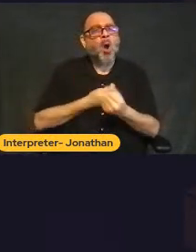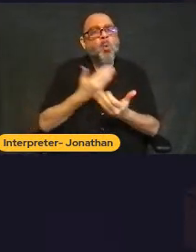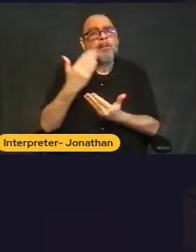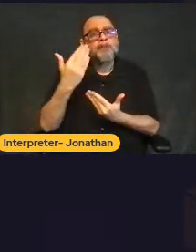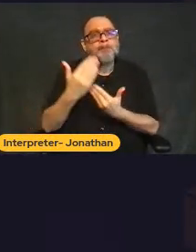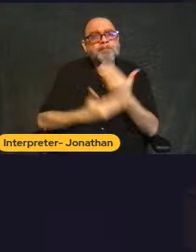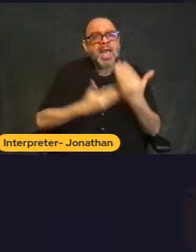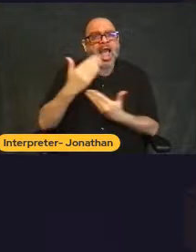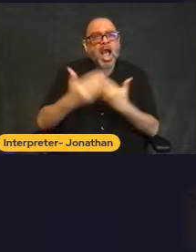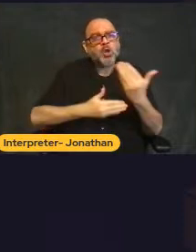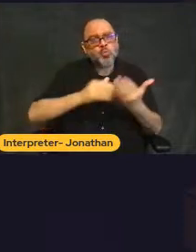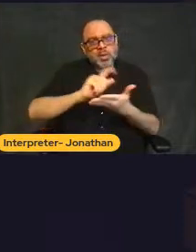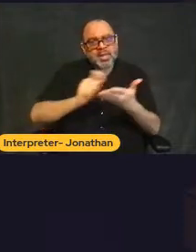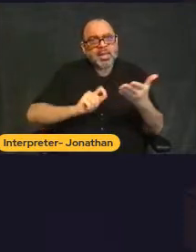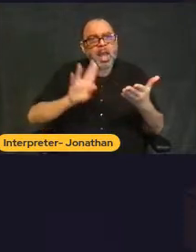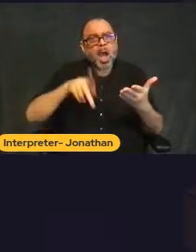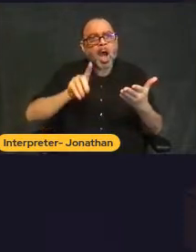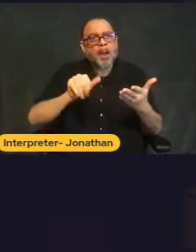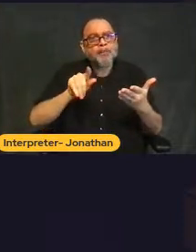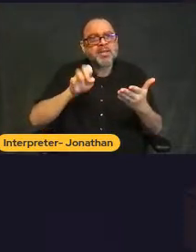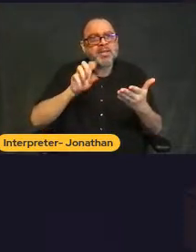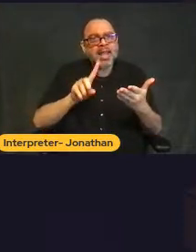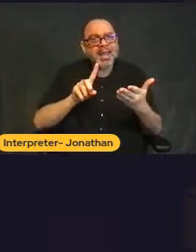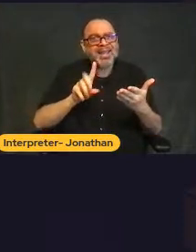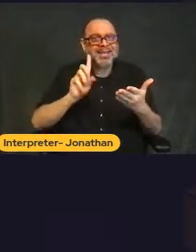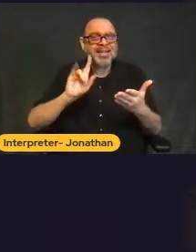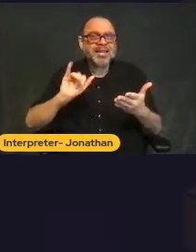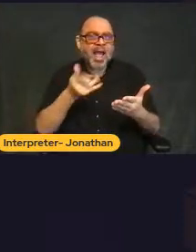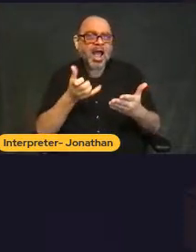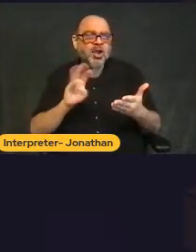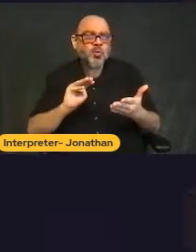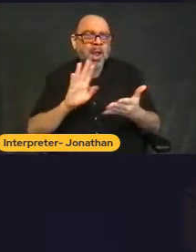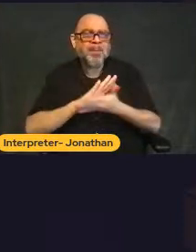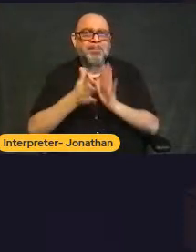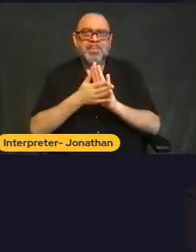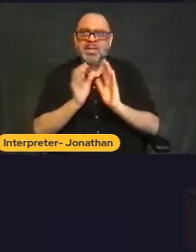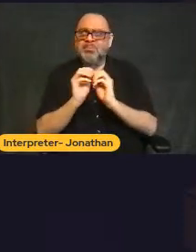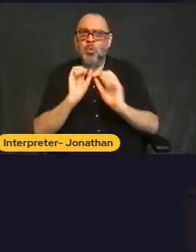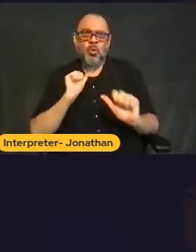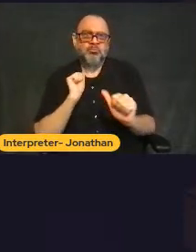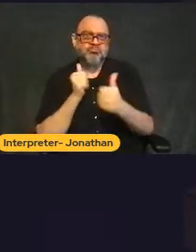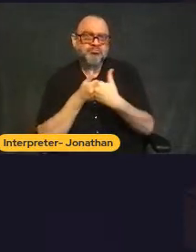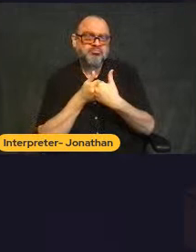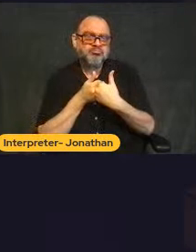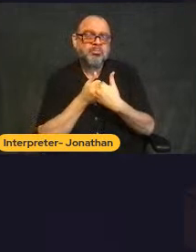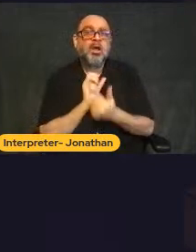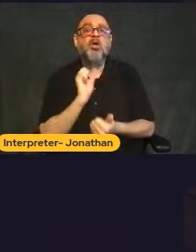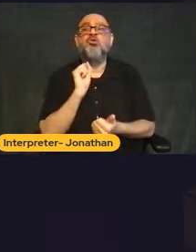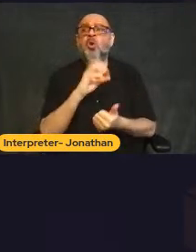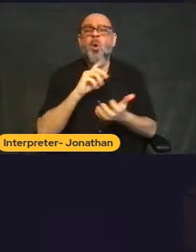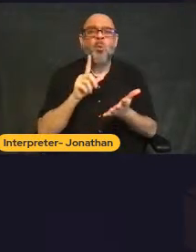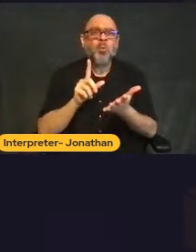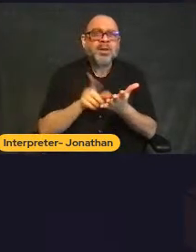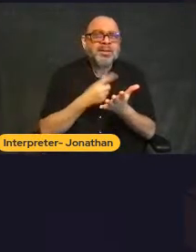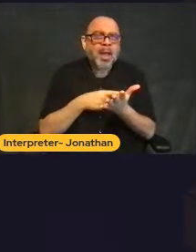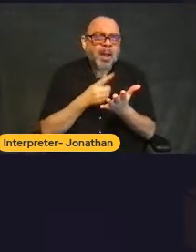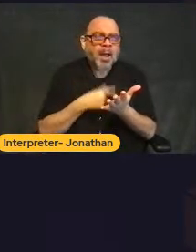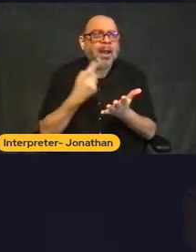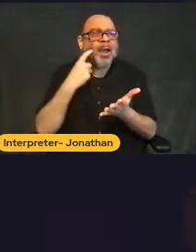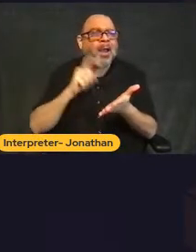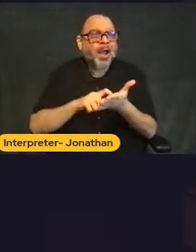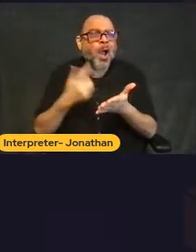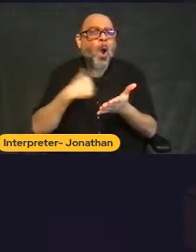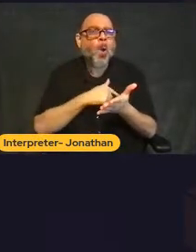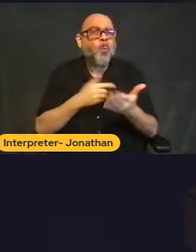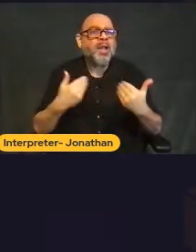quite challenging to keep up with. And it was clear we are accumulating sometimes what I would call like a